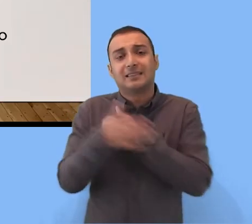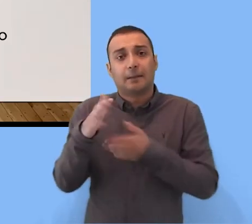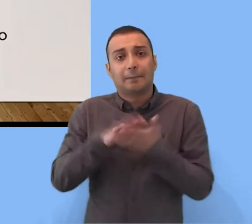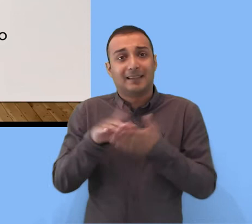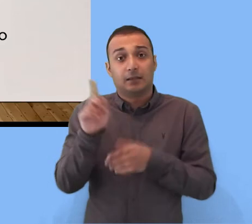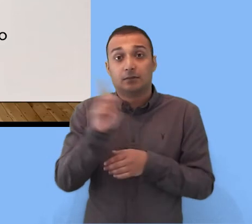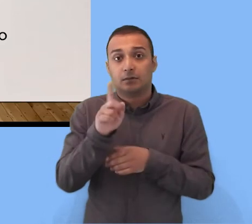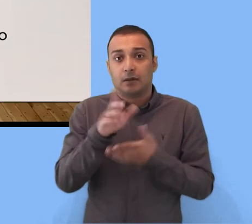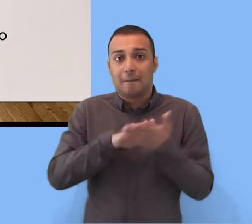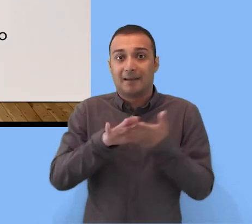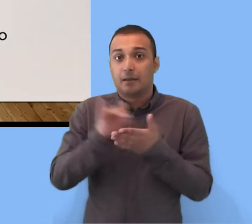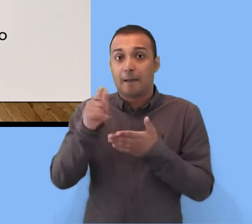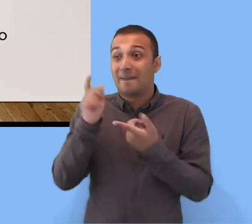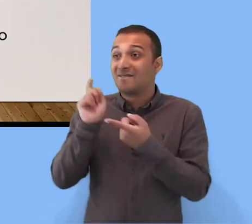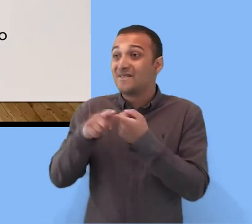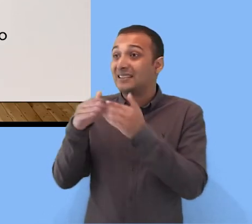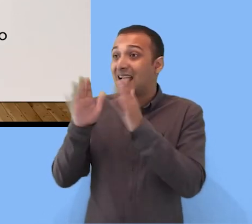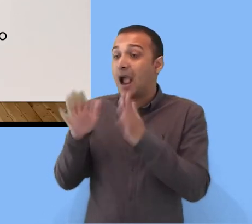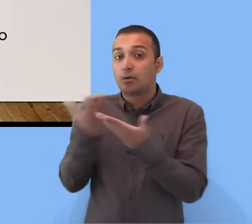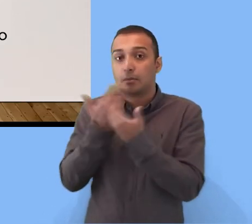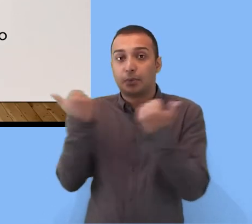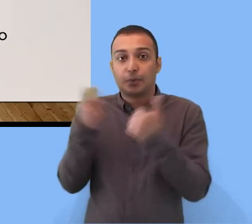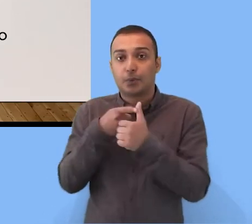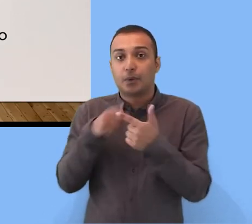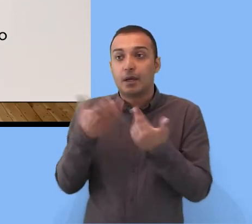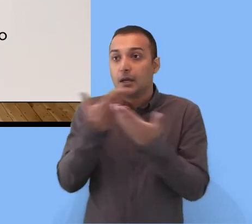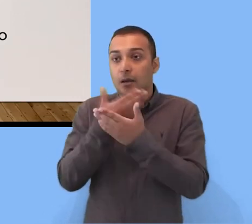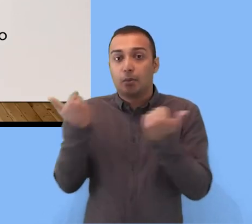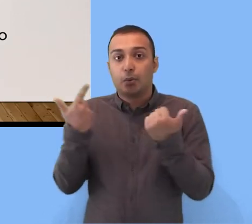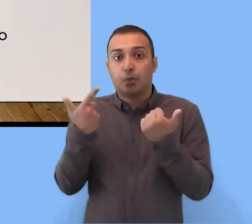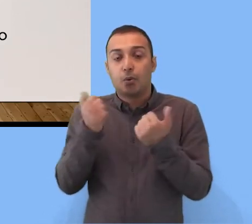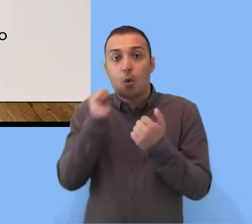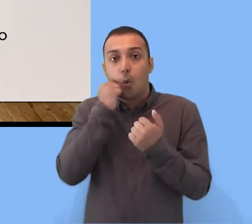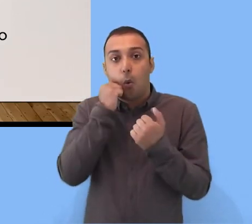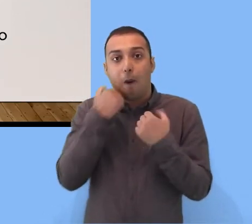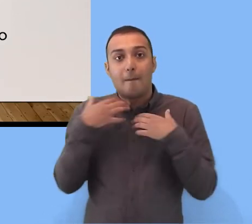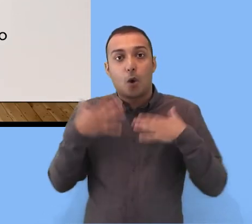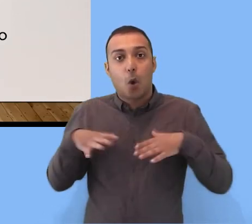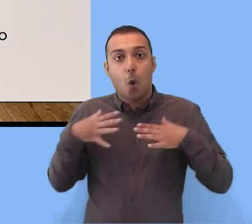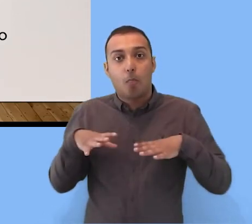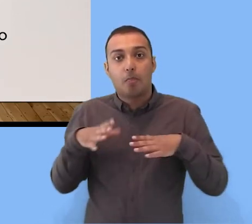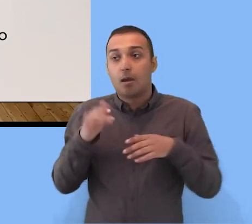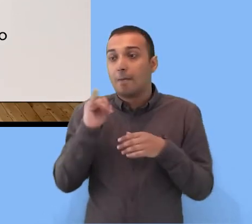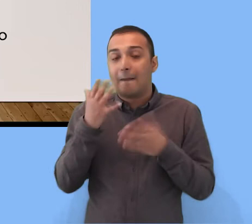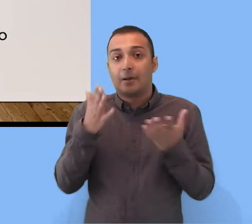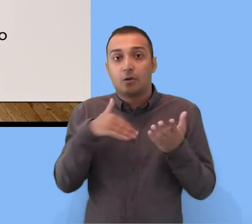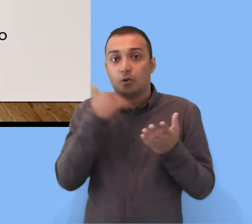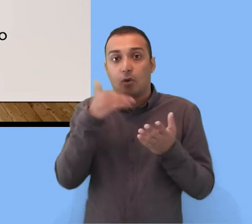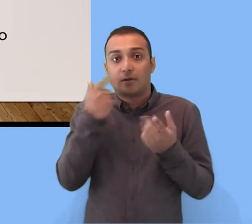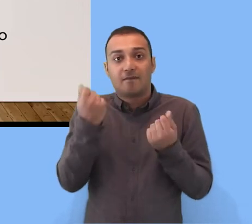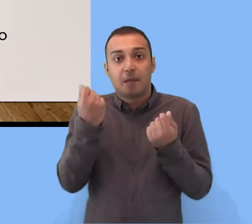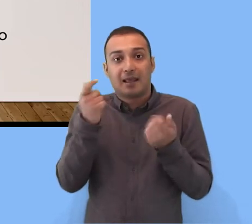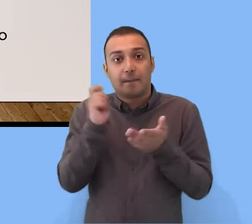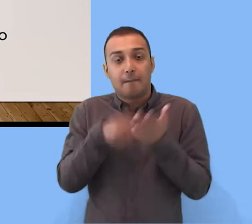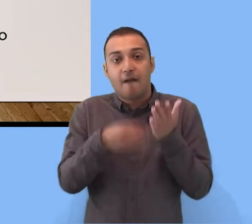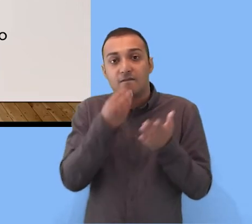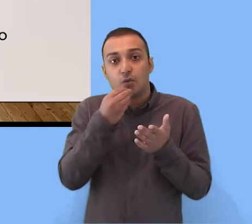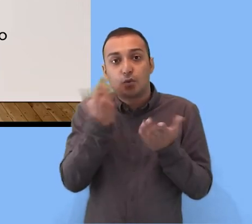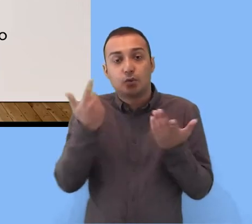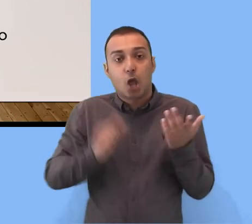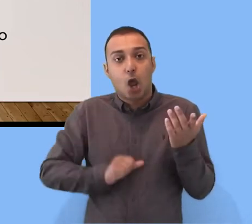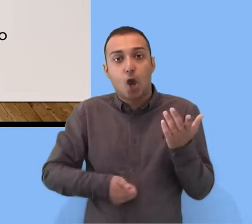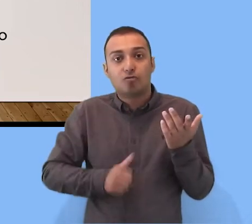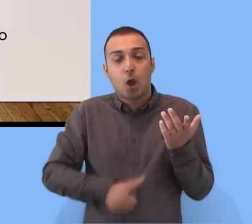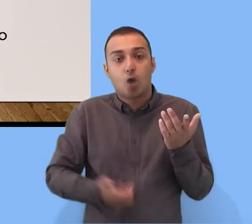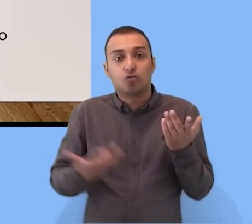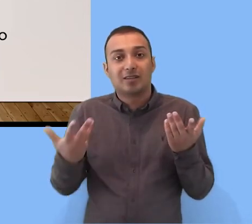stable accommodation. They may not have warm clothes. And that needs to be taken into account. We need to be thinking about those children. It's already